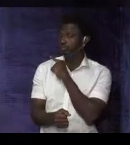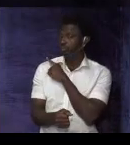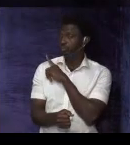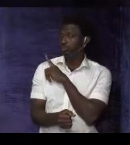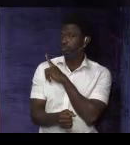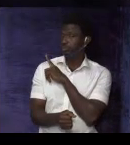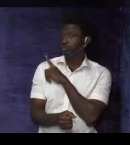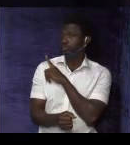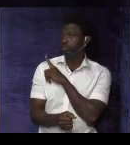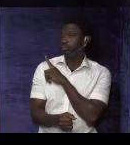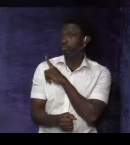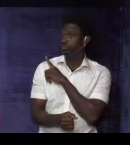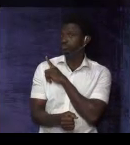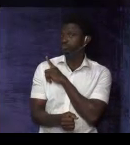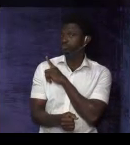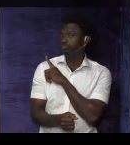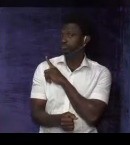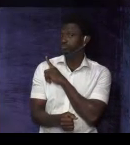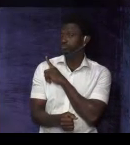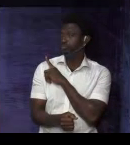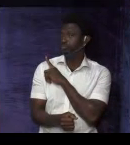here.